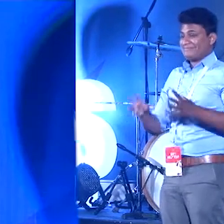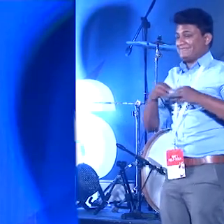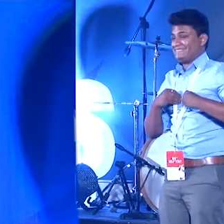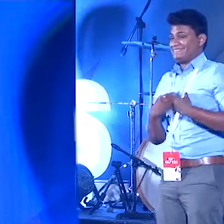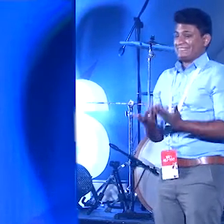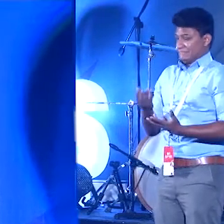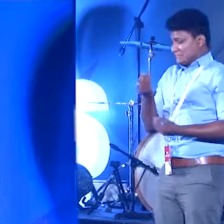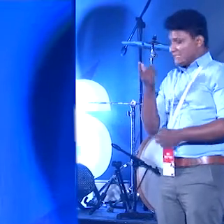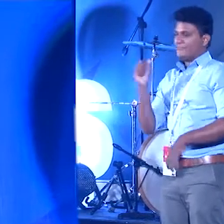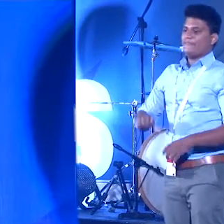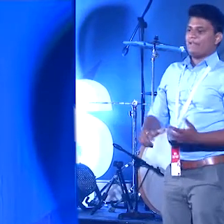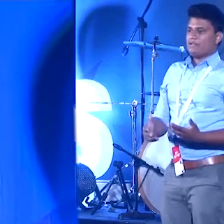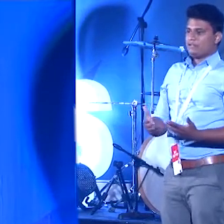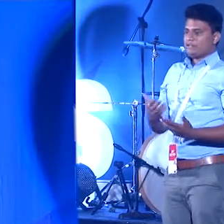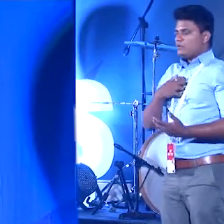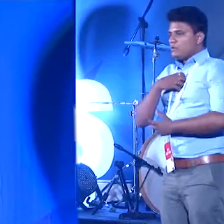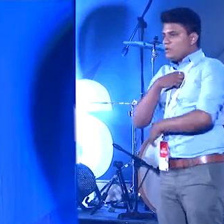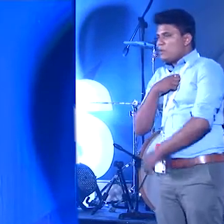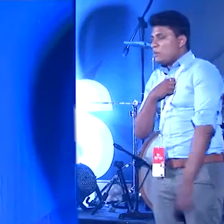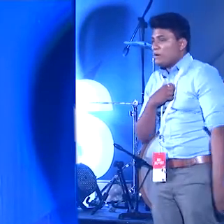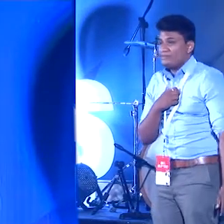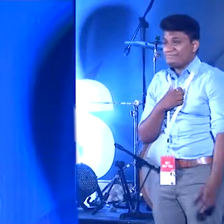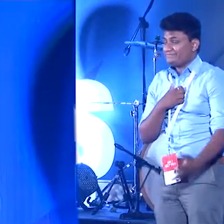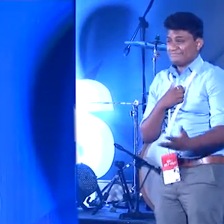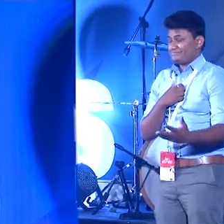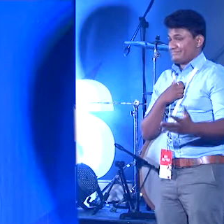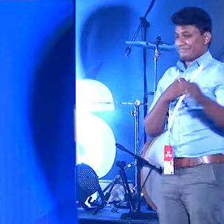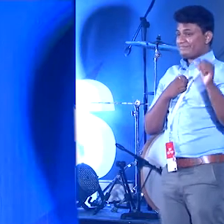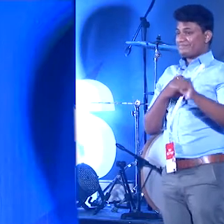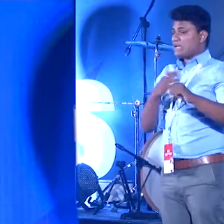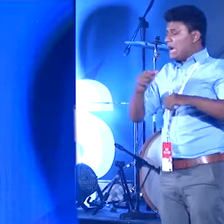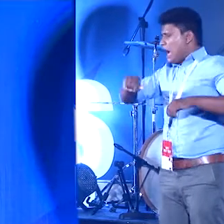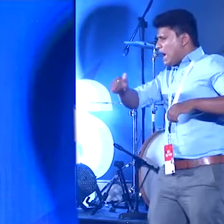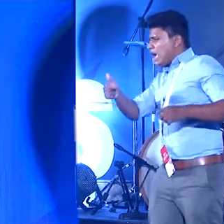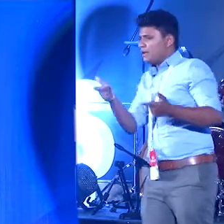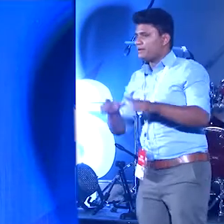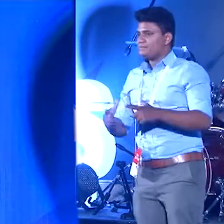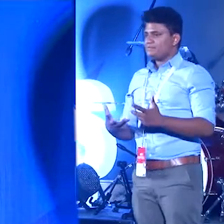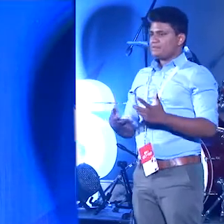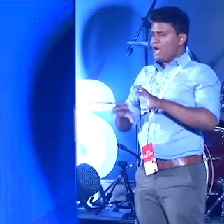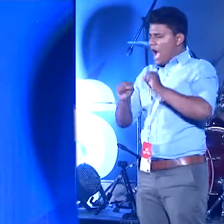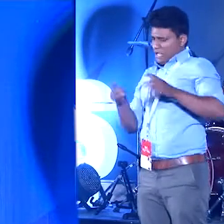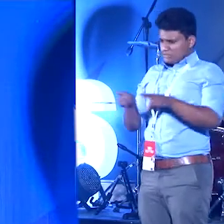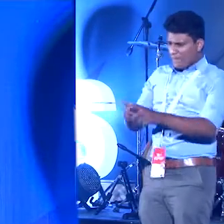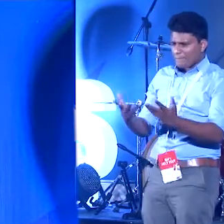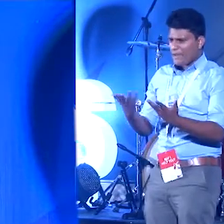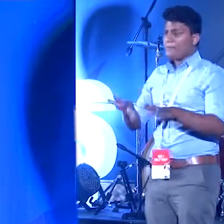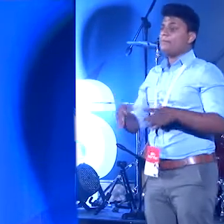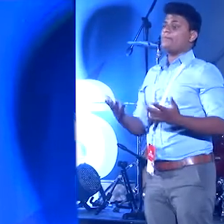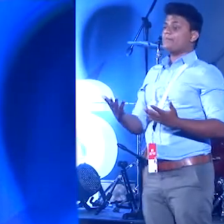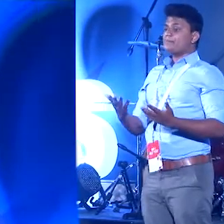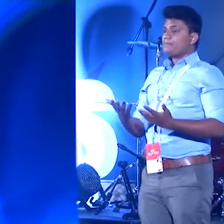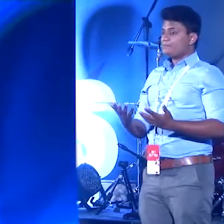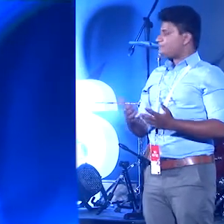And in that moment of surrender, something else happens. Something quite magical. In that